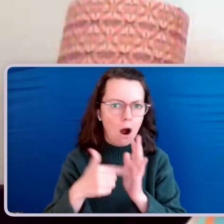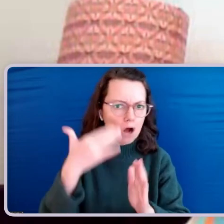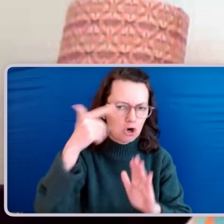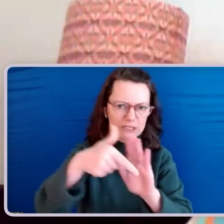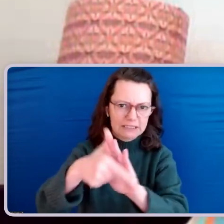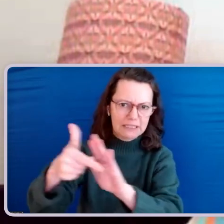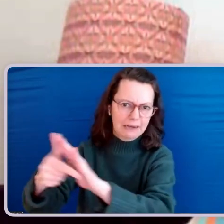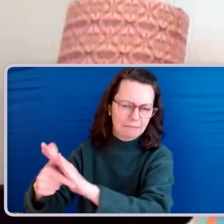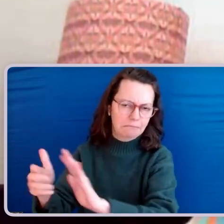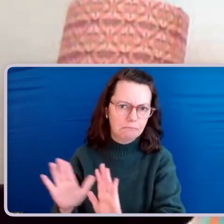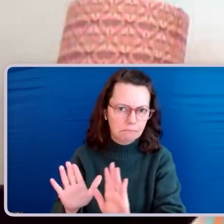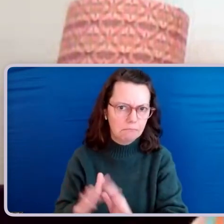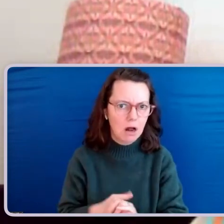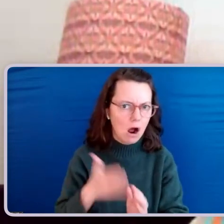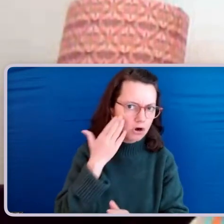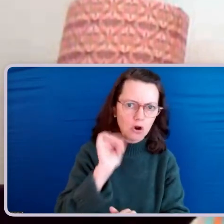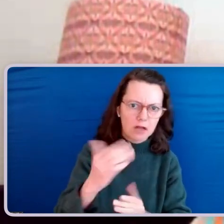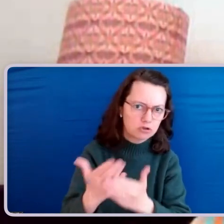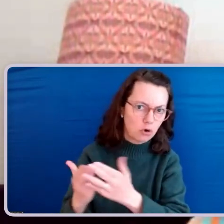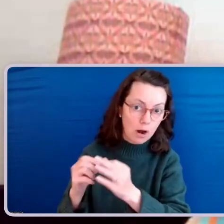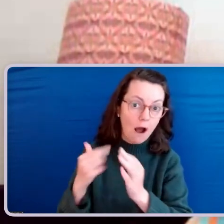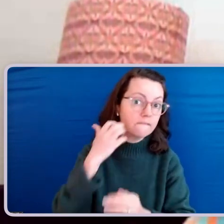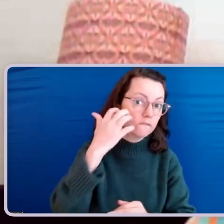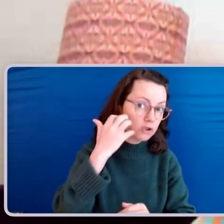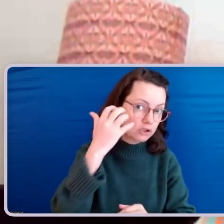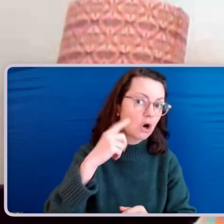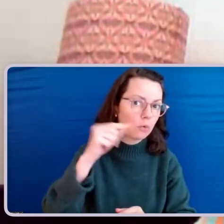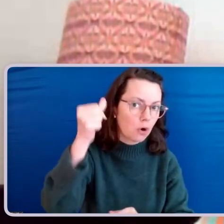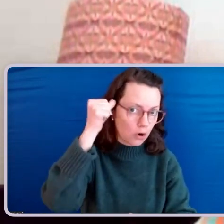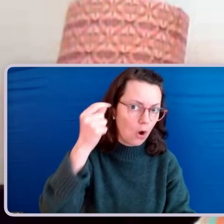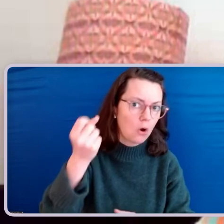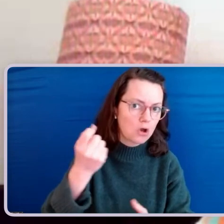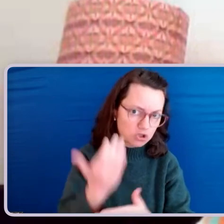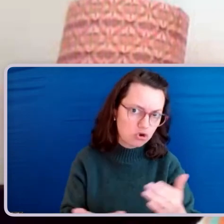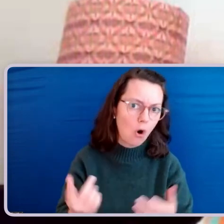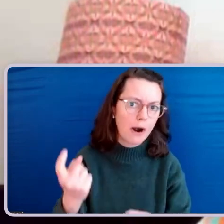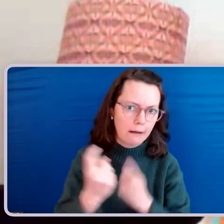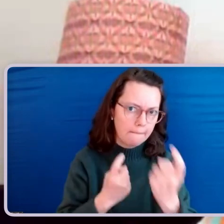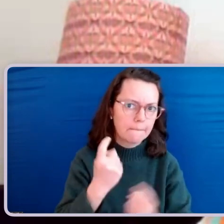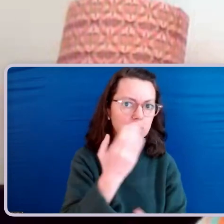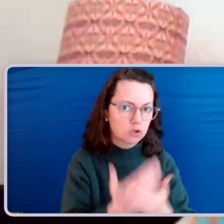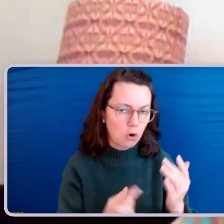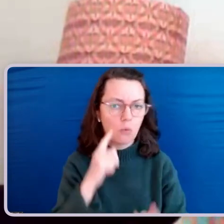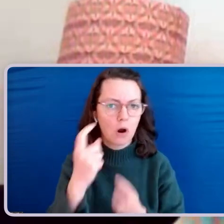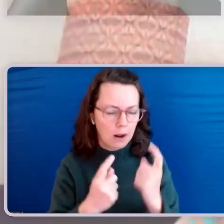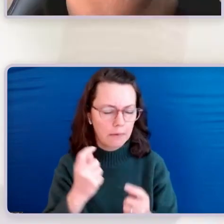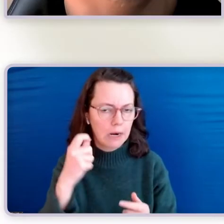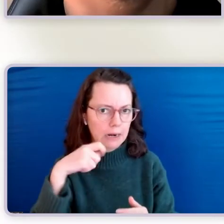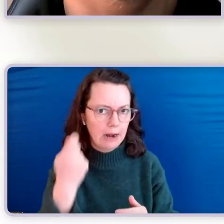but I think the future outcomes of that we're going to see in the next few years is going to be pretty devastating.